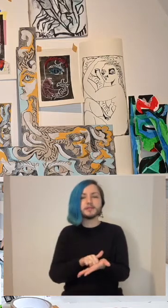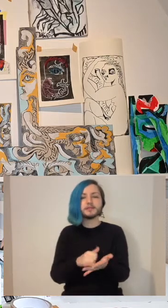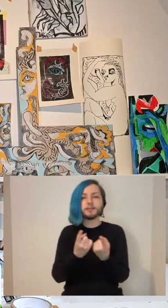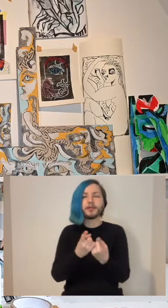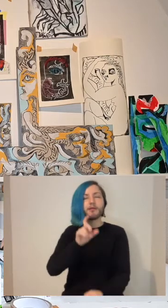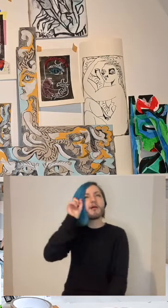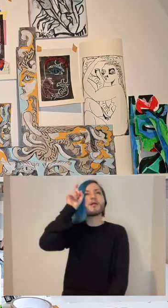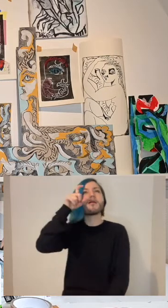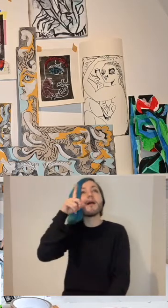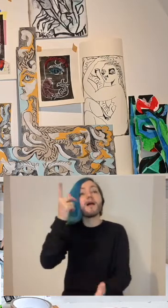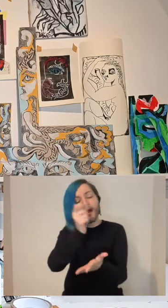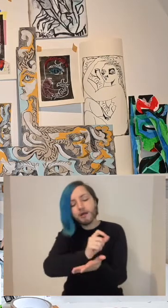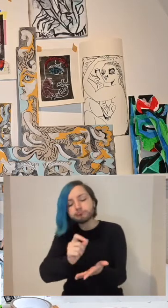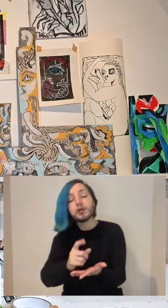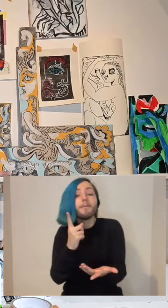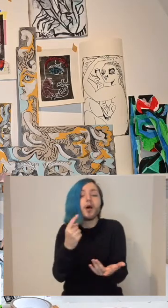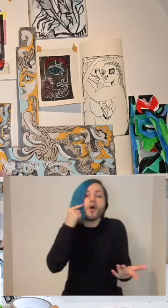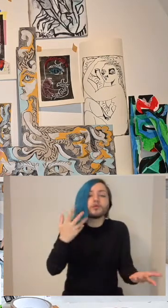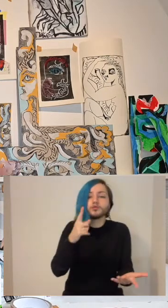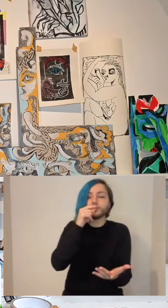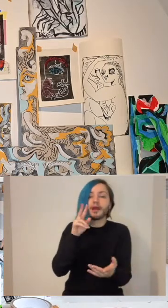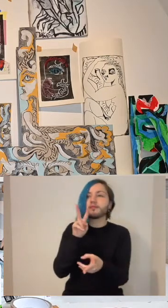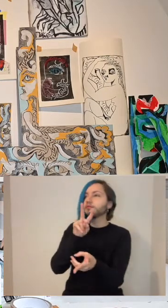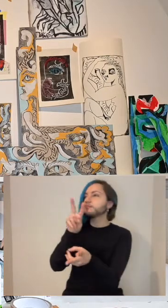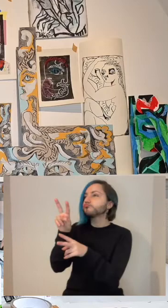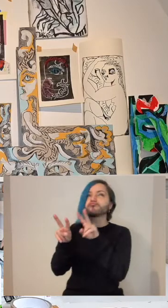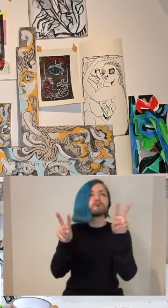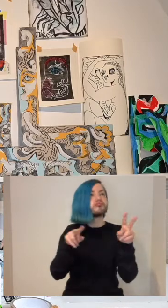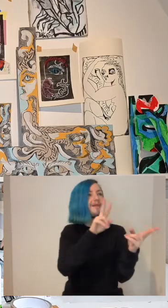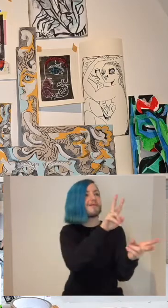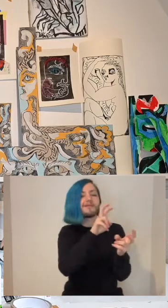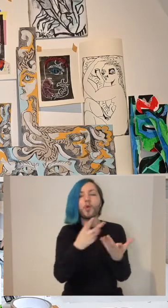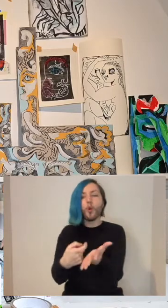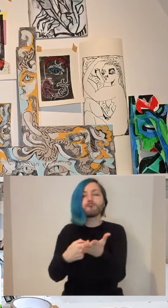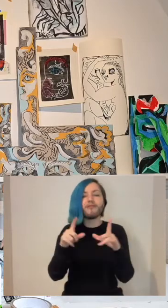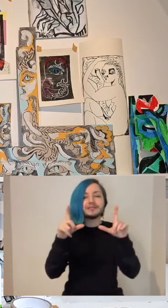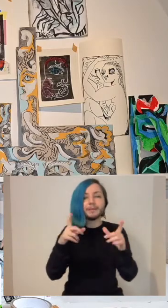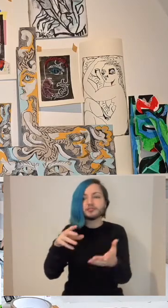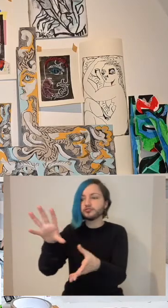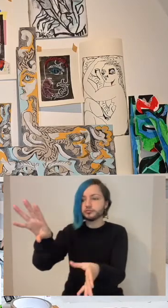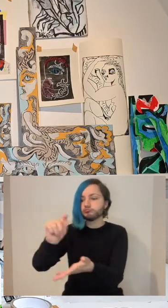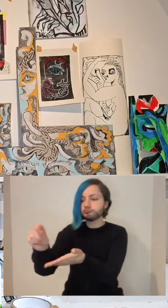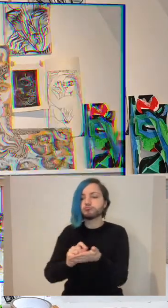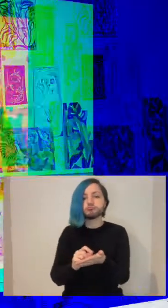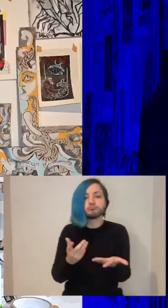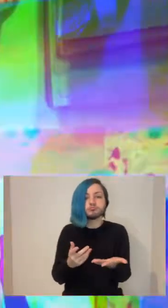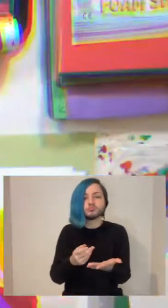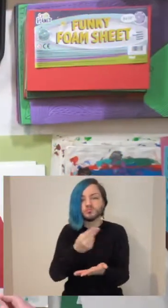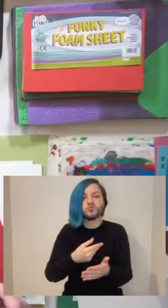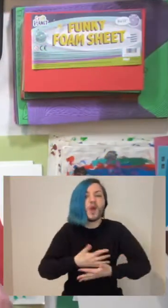your mind. But you can also look at something, of course, it's up to you. I will use pencil on